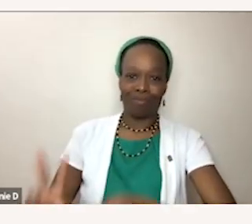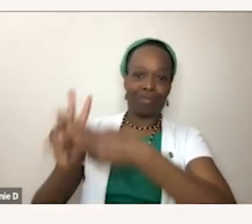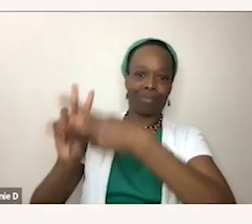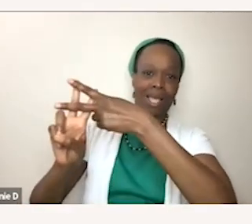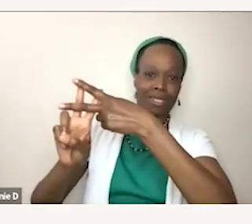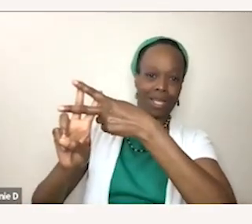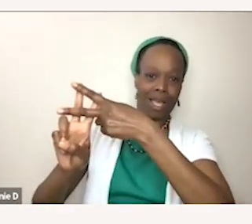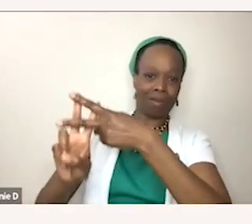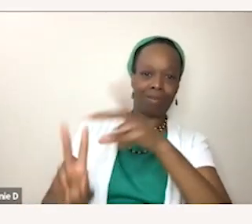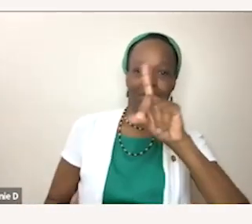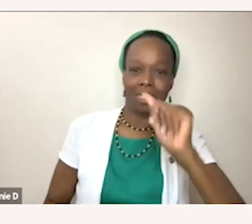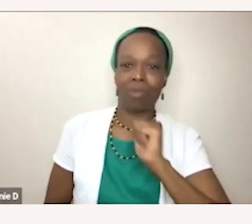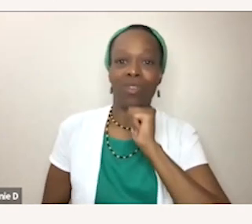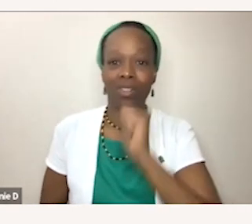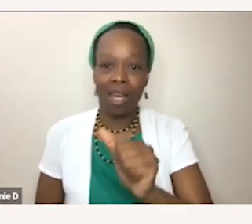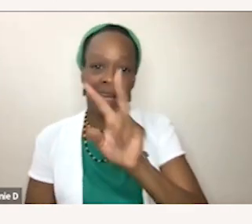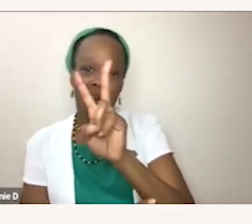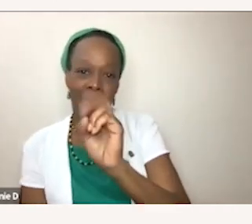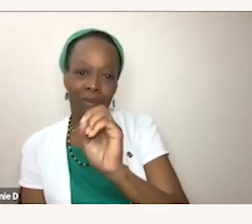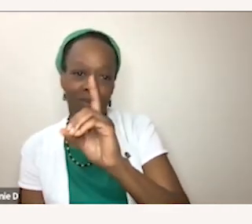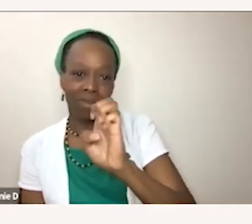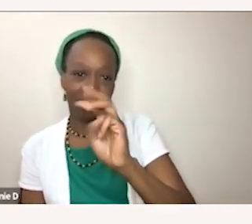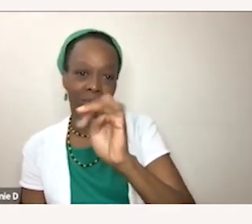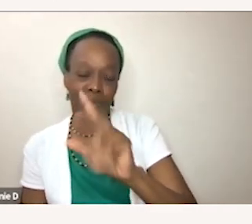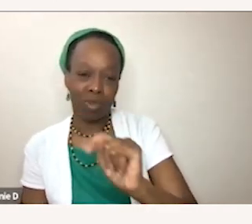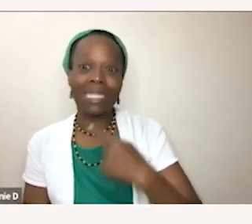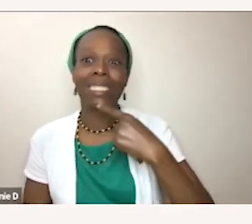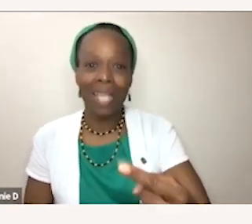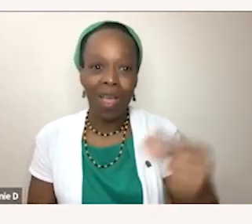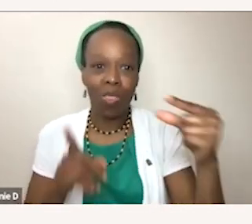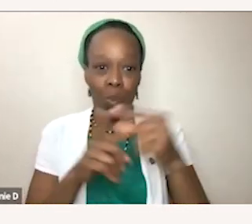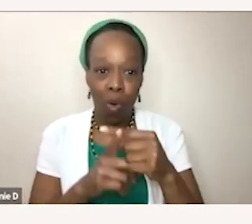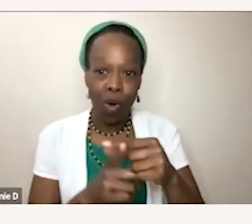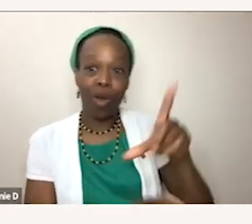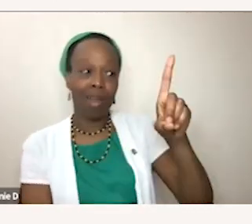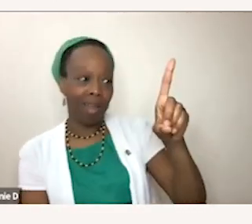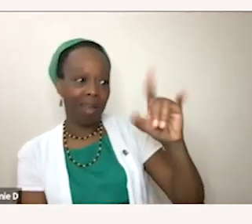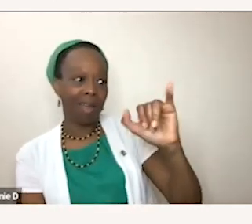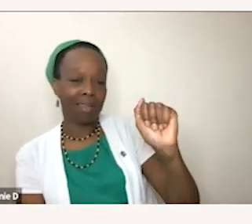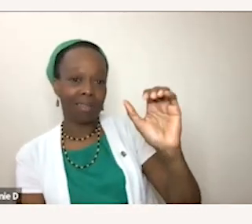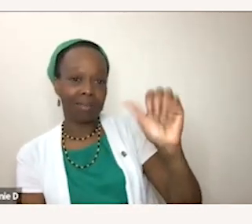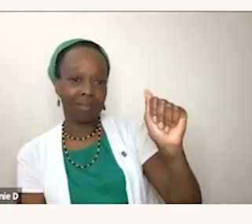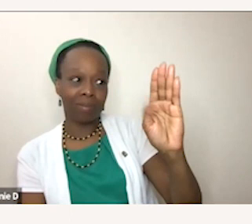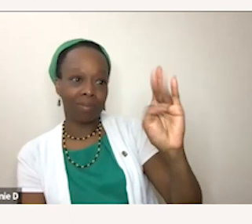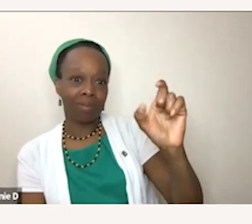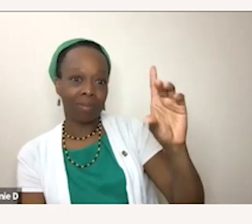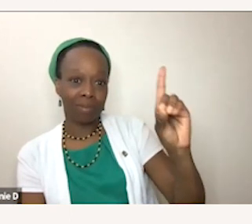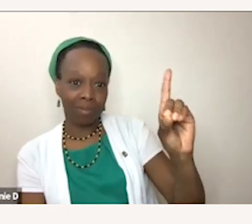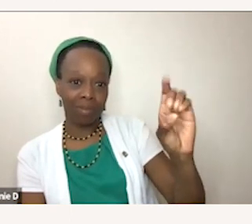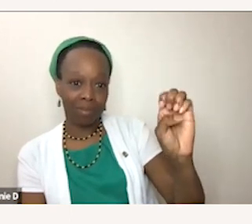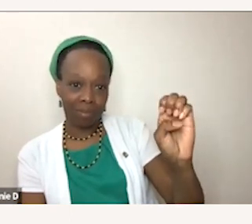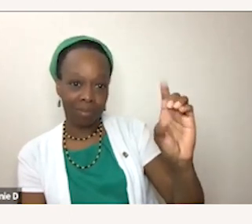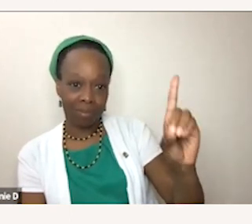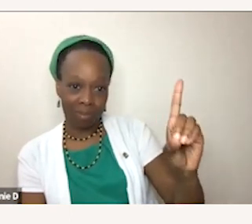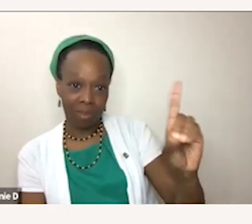Voldemort. Hashtag say the word disabled. I personally, when being referred